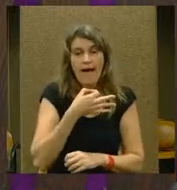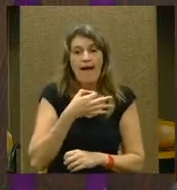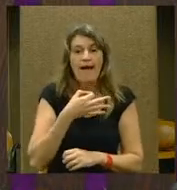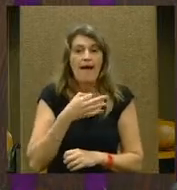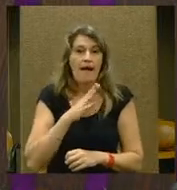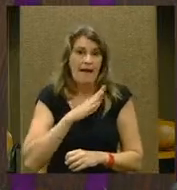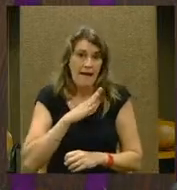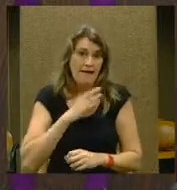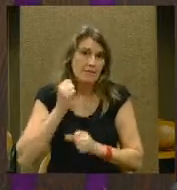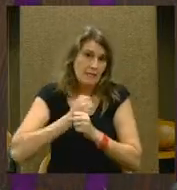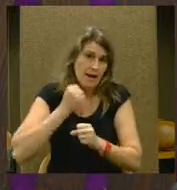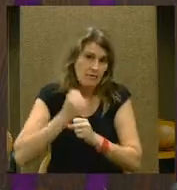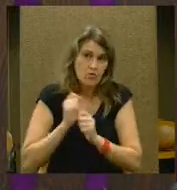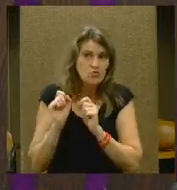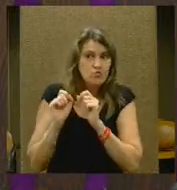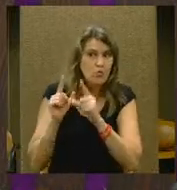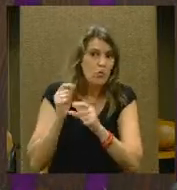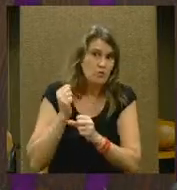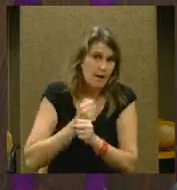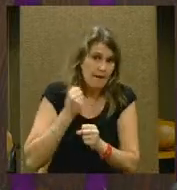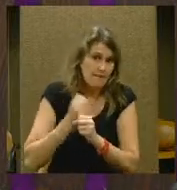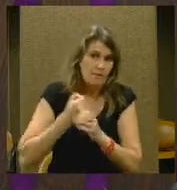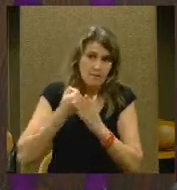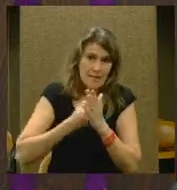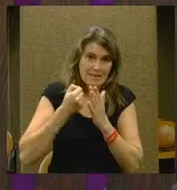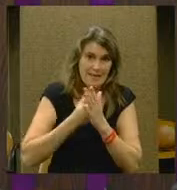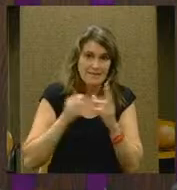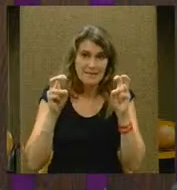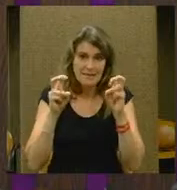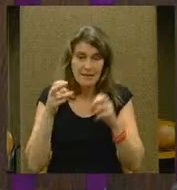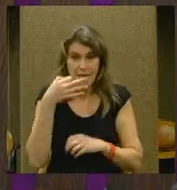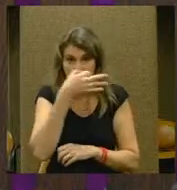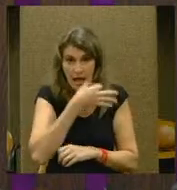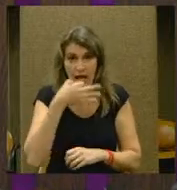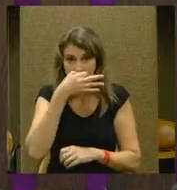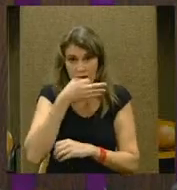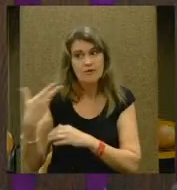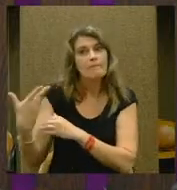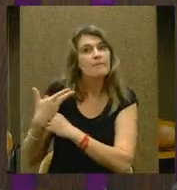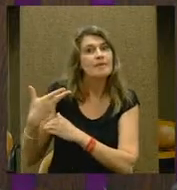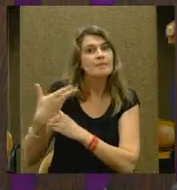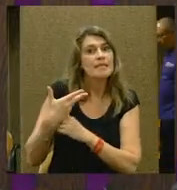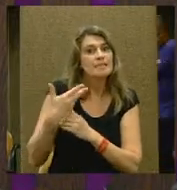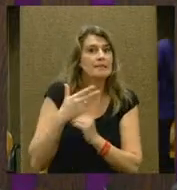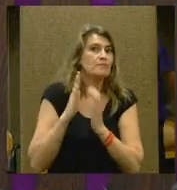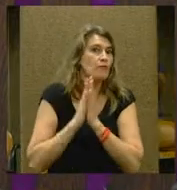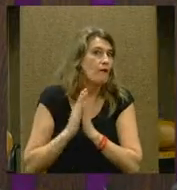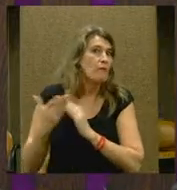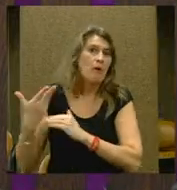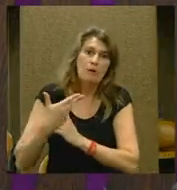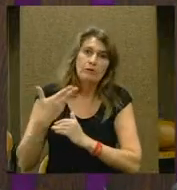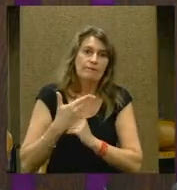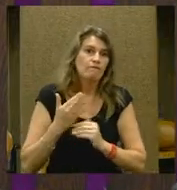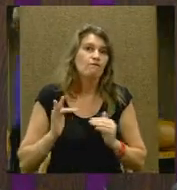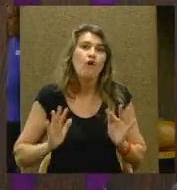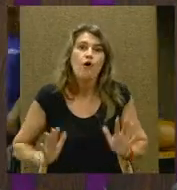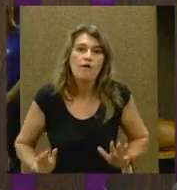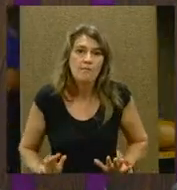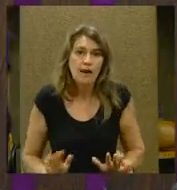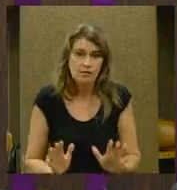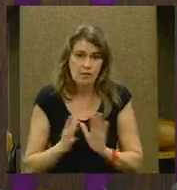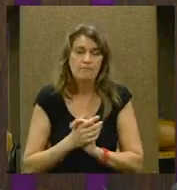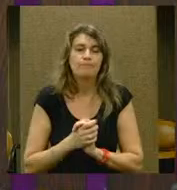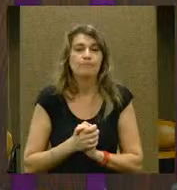work on this, because the drug abuse issues is something that concerns us very much. So